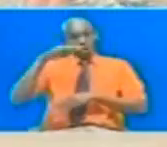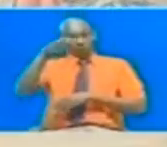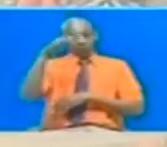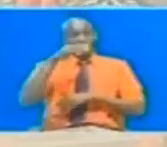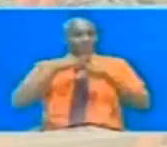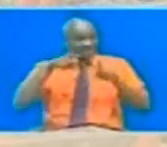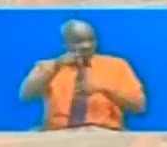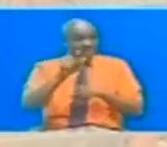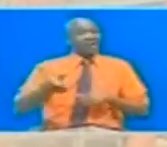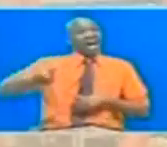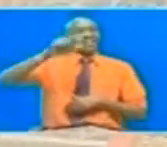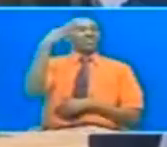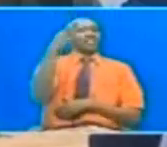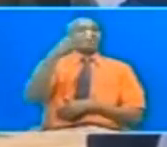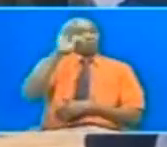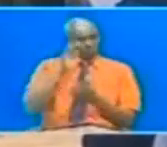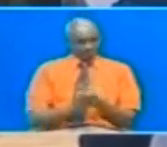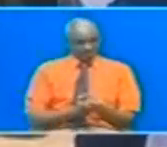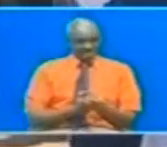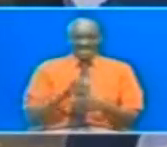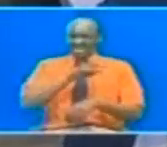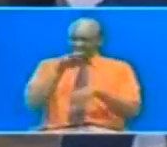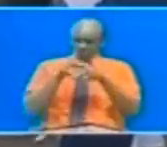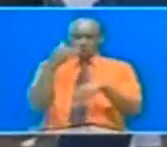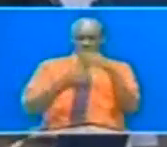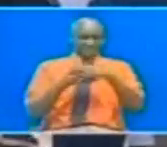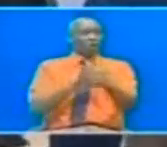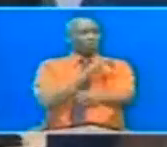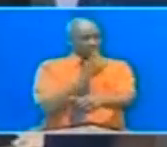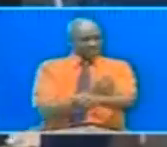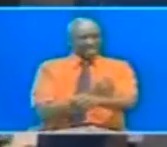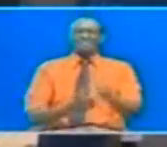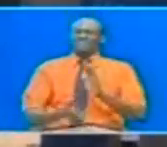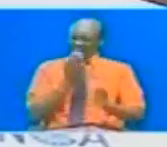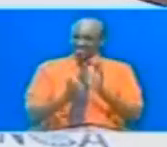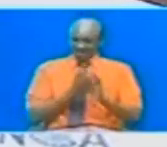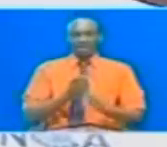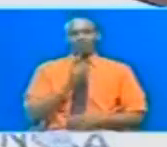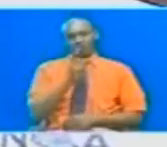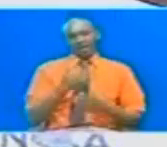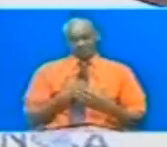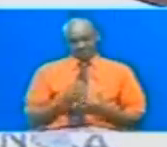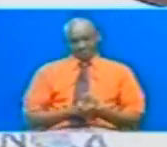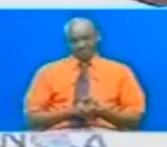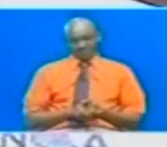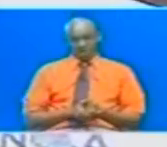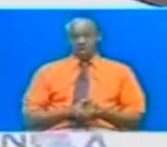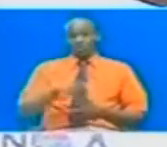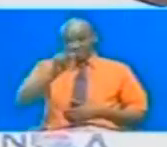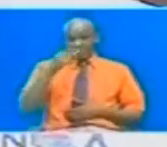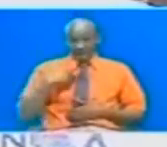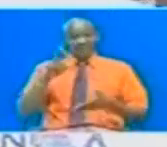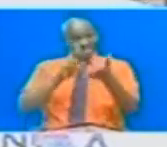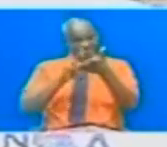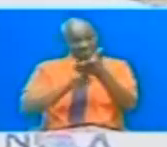floors higher. This prompting the National Construction Authority to act swiftly. Do we have a registered